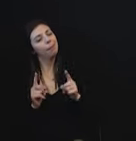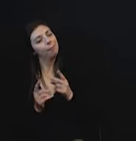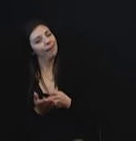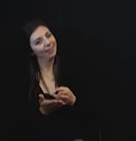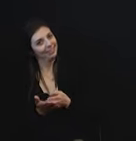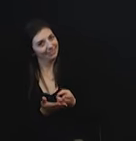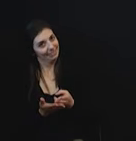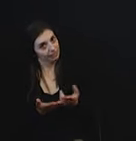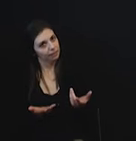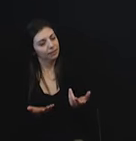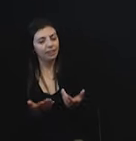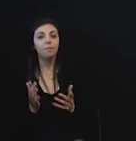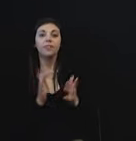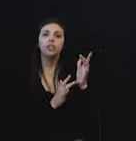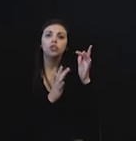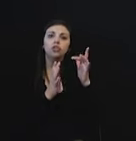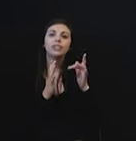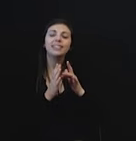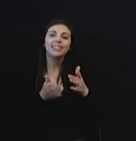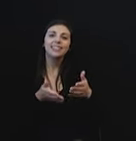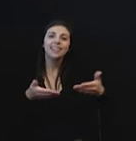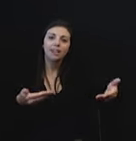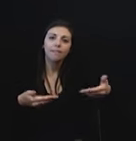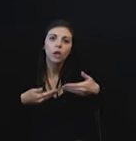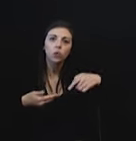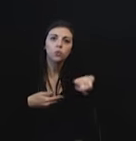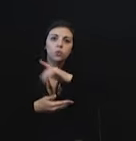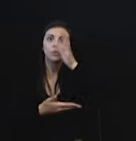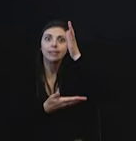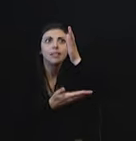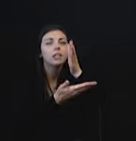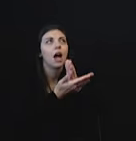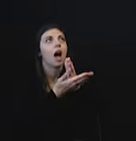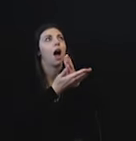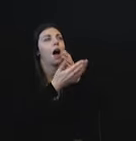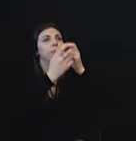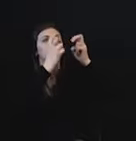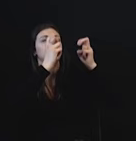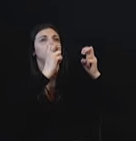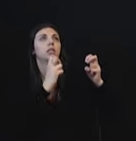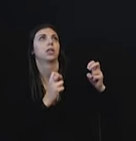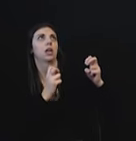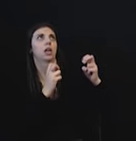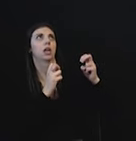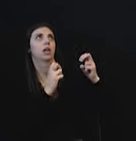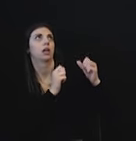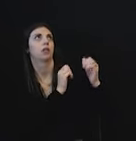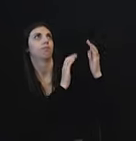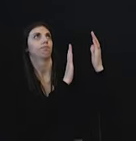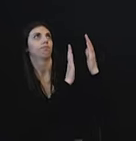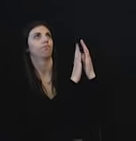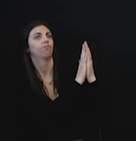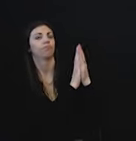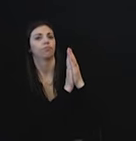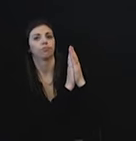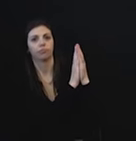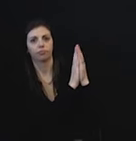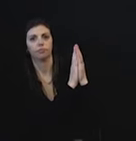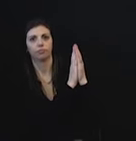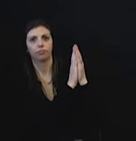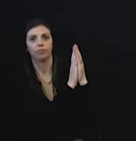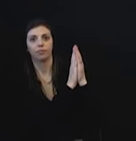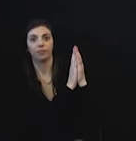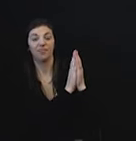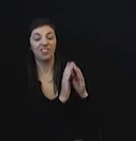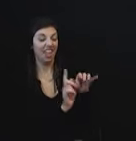You see, Jesus invites us to stop and sit in his presence. Man. You see, the demon-possessed man